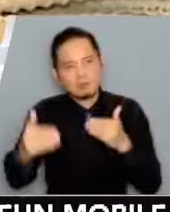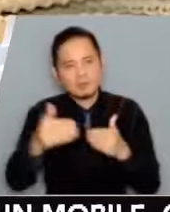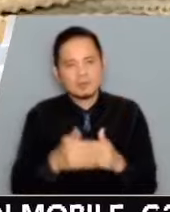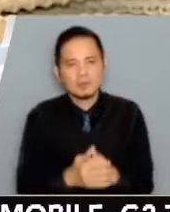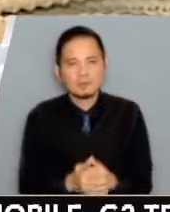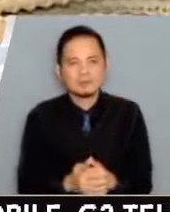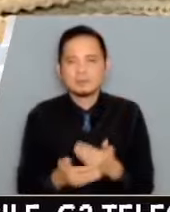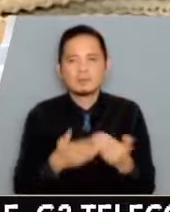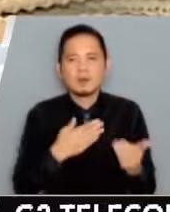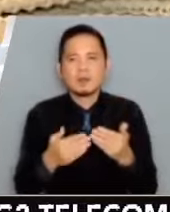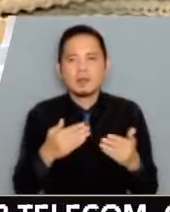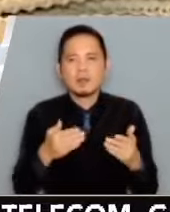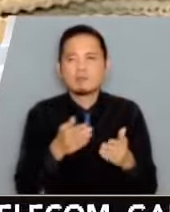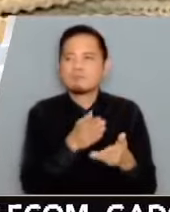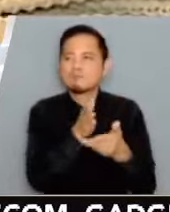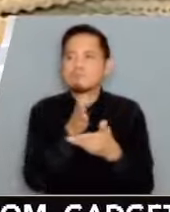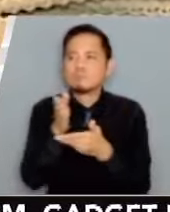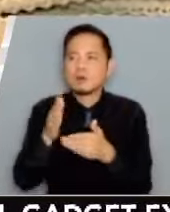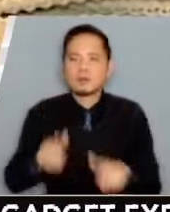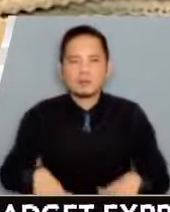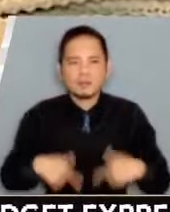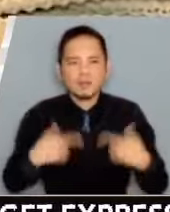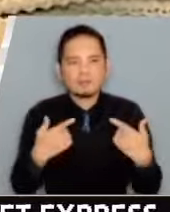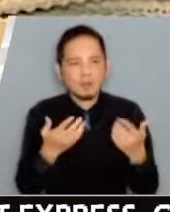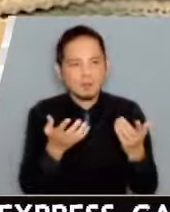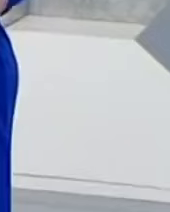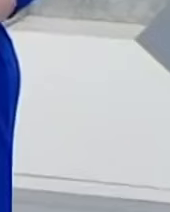takes me as you grow as a person, siya talaga yun.